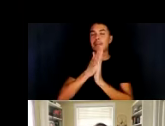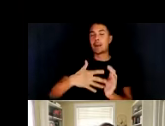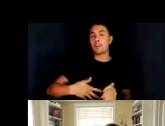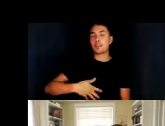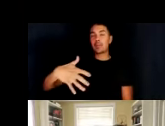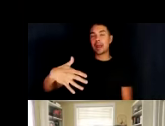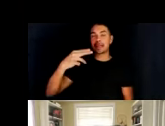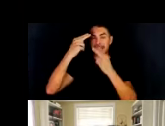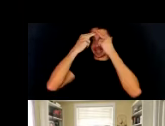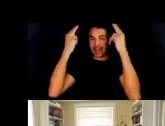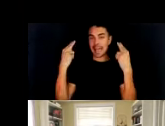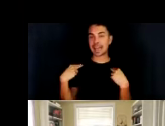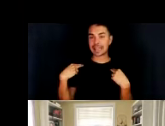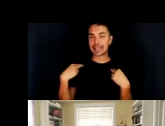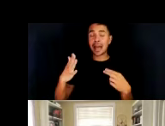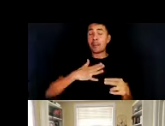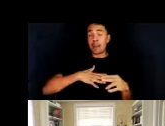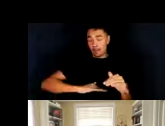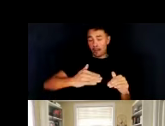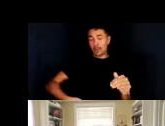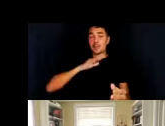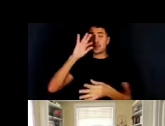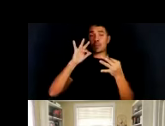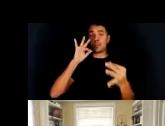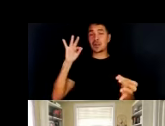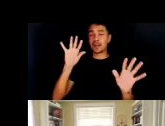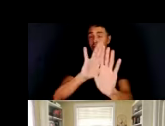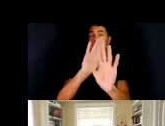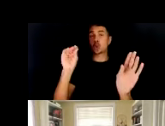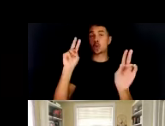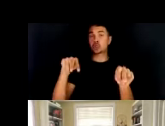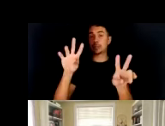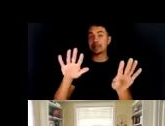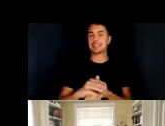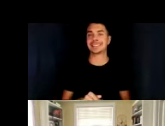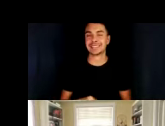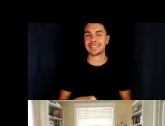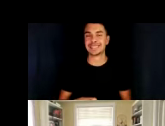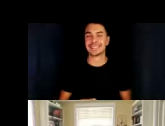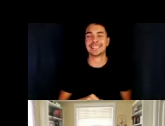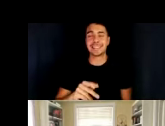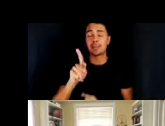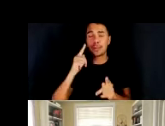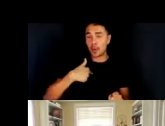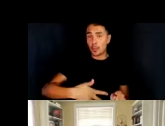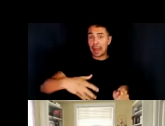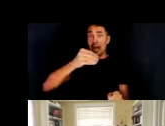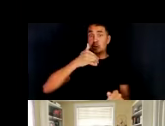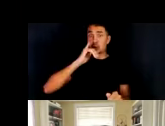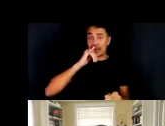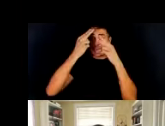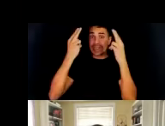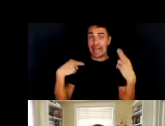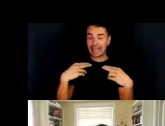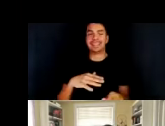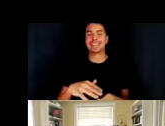drinking. No judgment. All right, thank you guys. So like I said, we're going to be talking